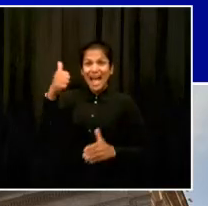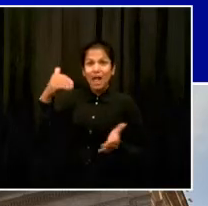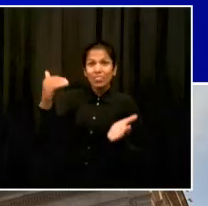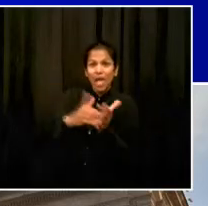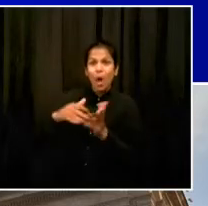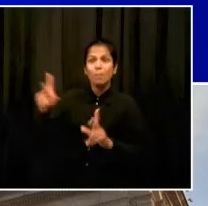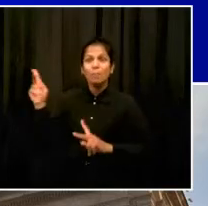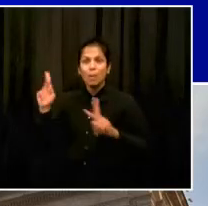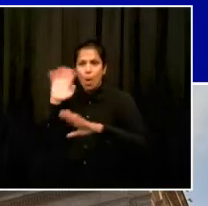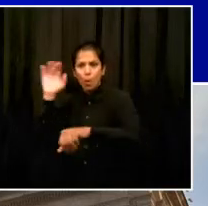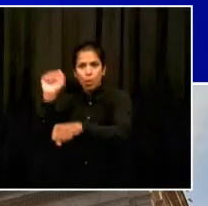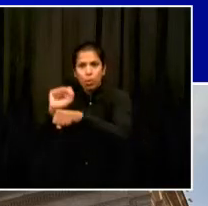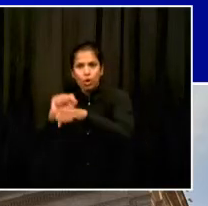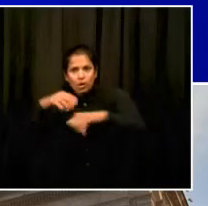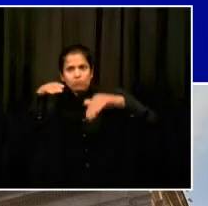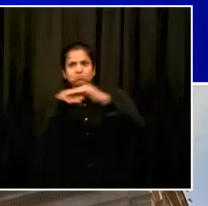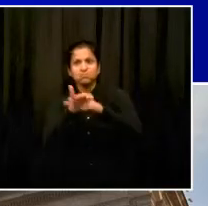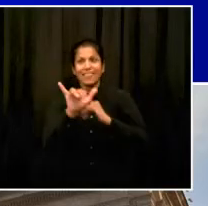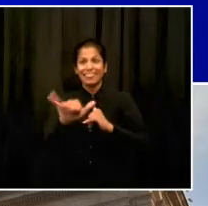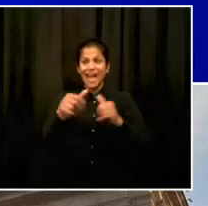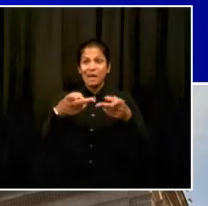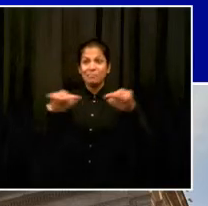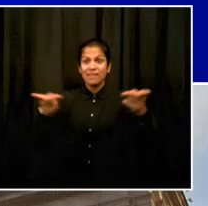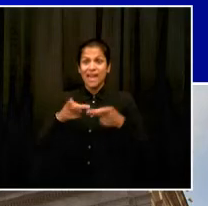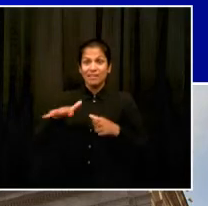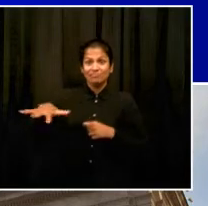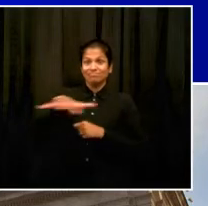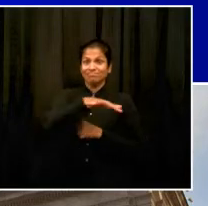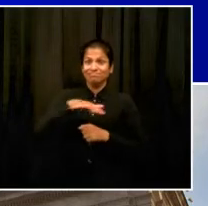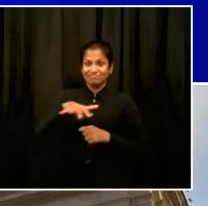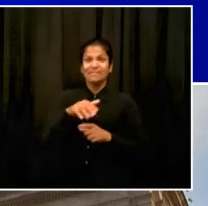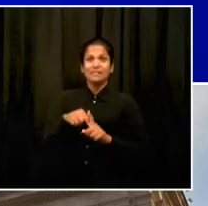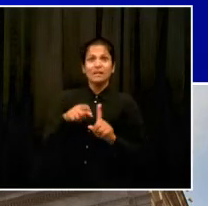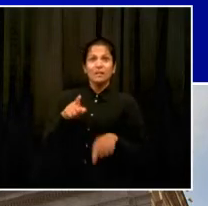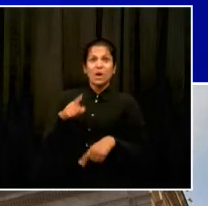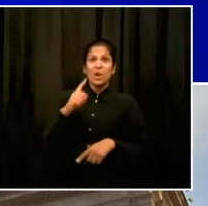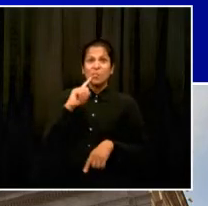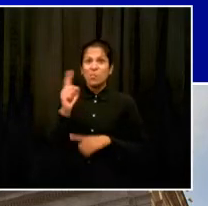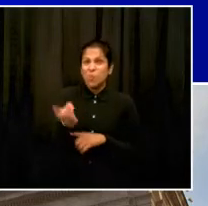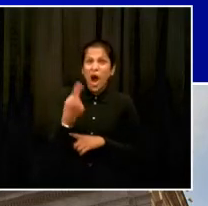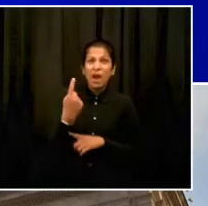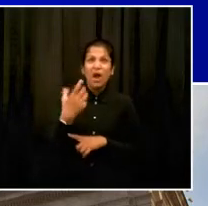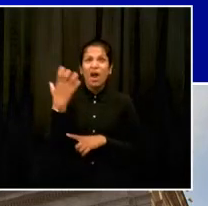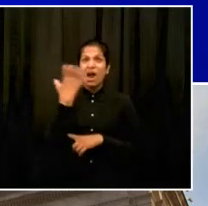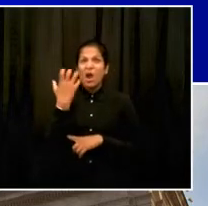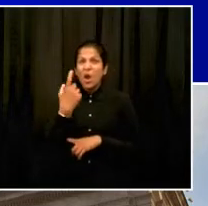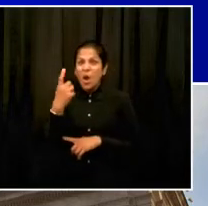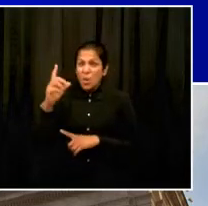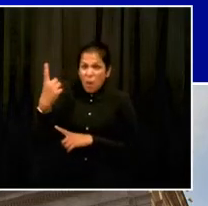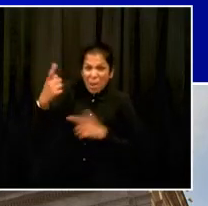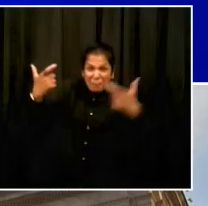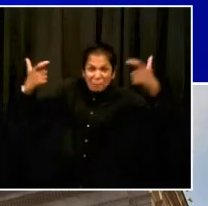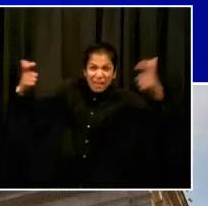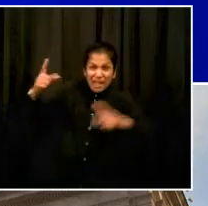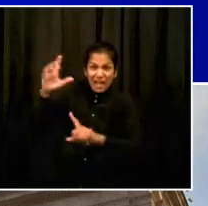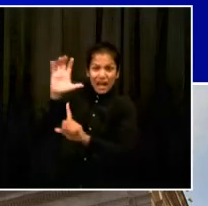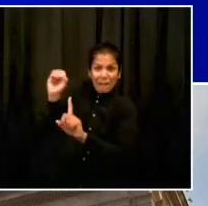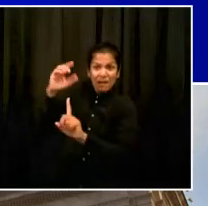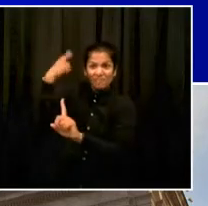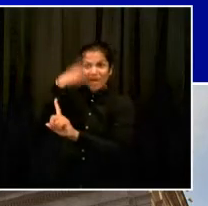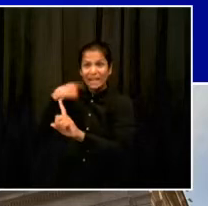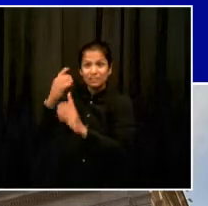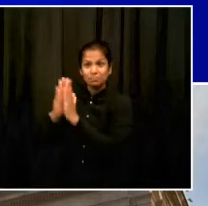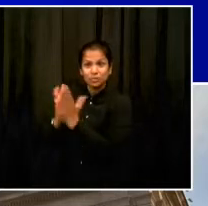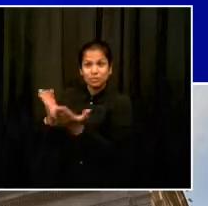and years in New York City, our tech community. As recent as February, over 350,000 people employed in the